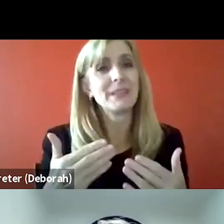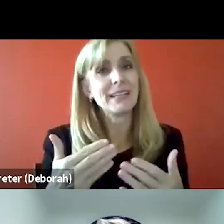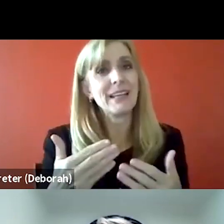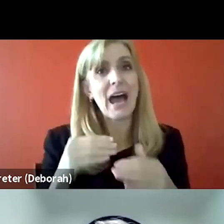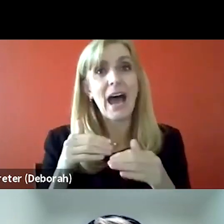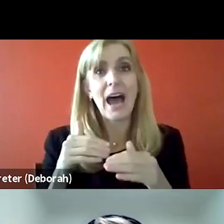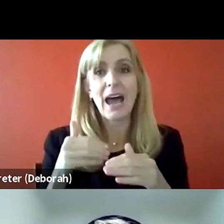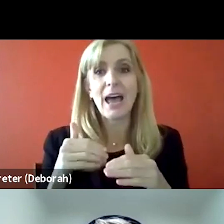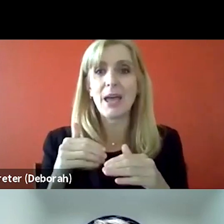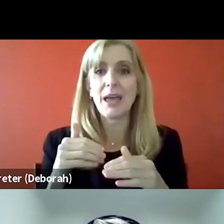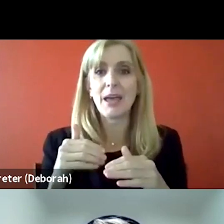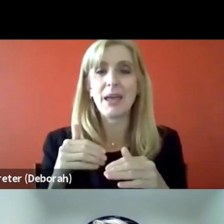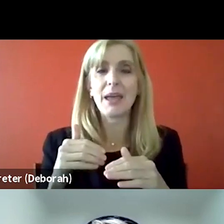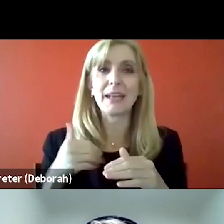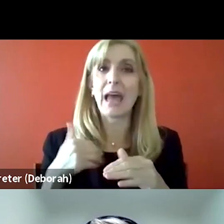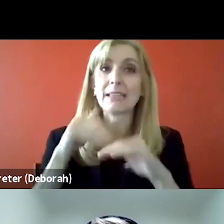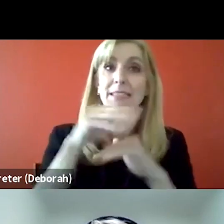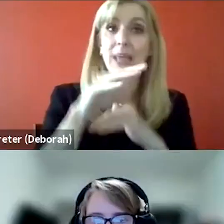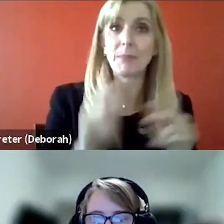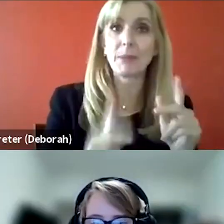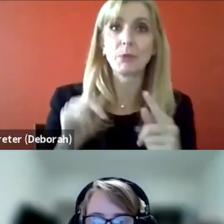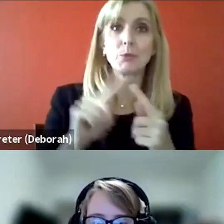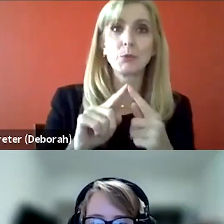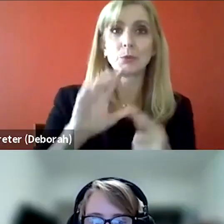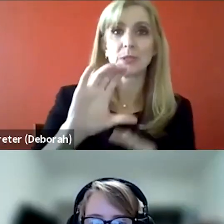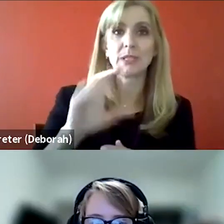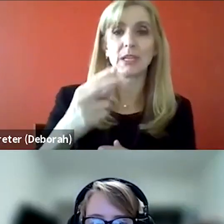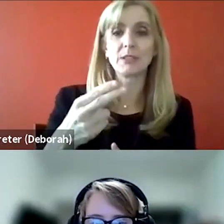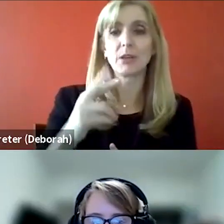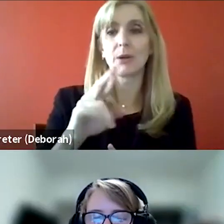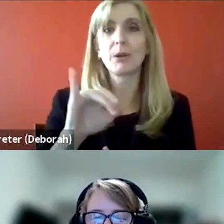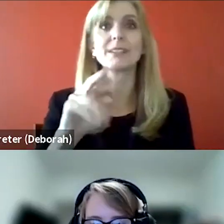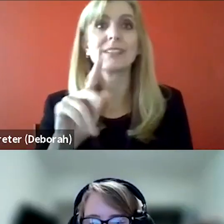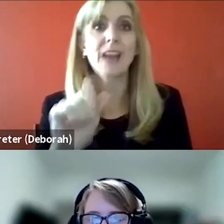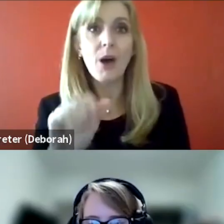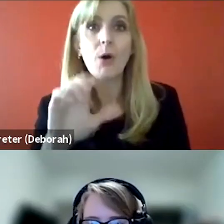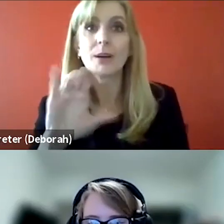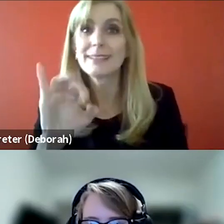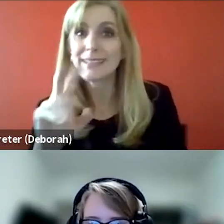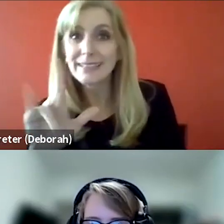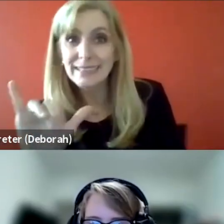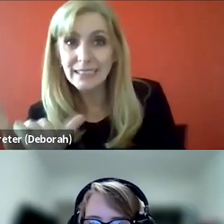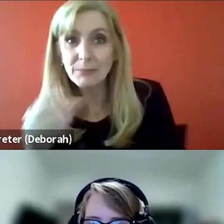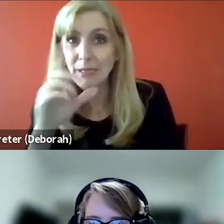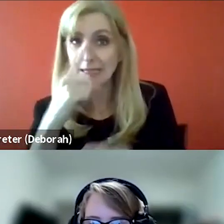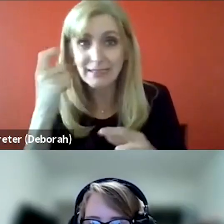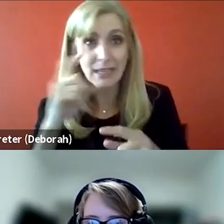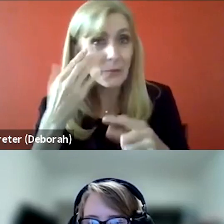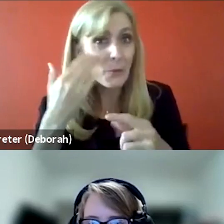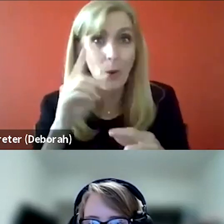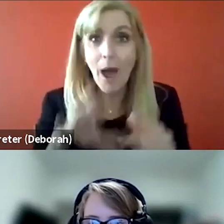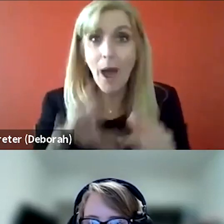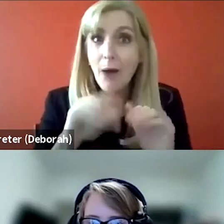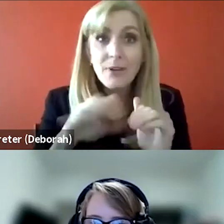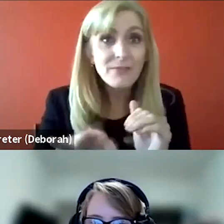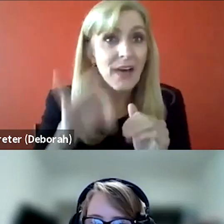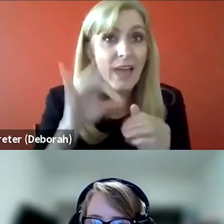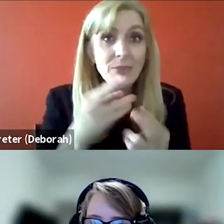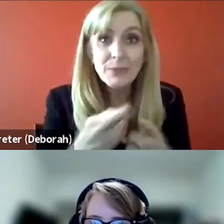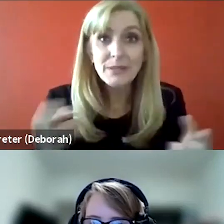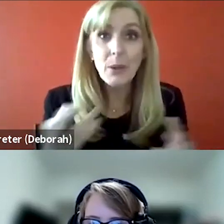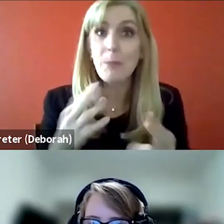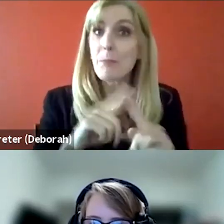people to Christina, or I send them to Cindy, because they just don't know how to find those resources. But the good news is we now have this